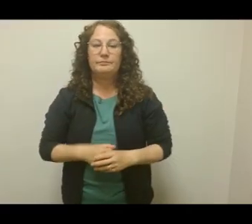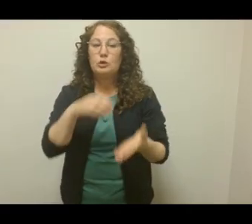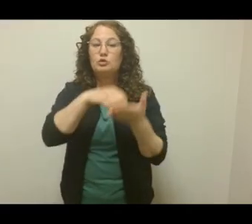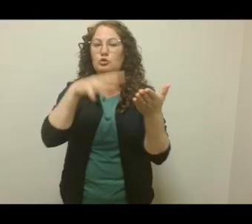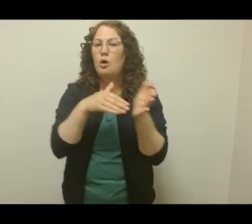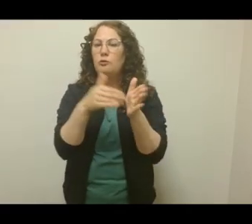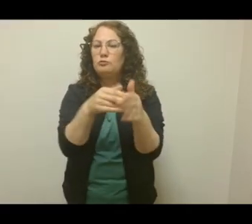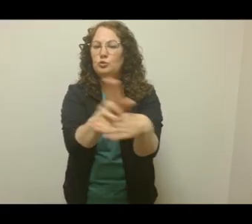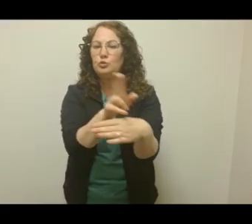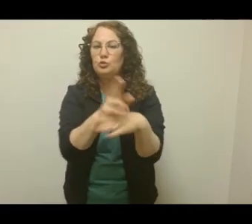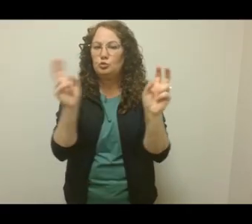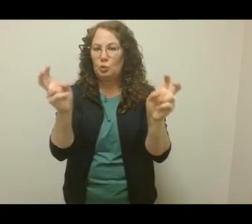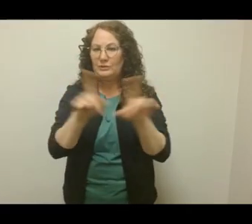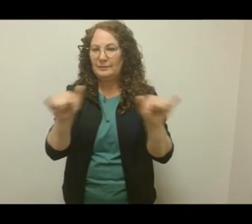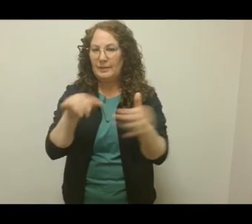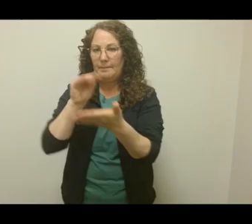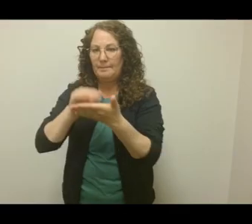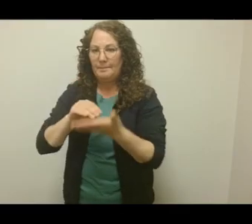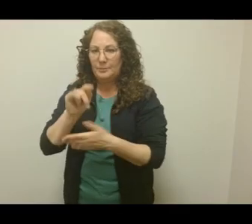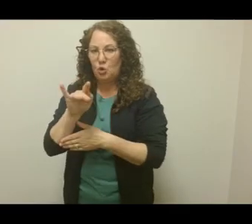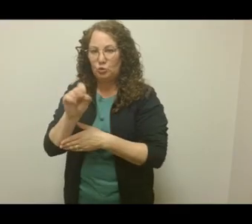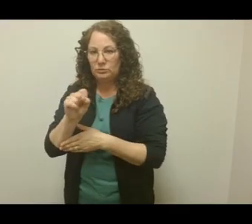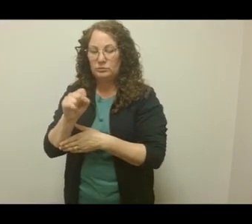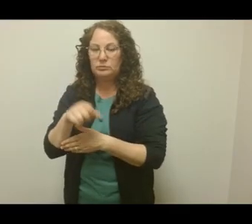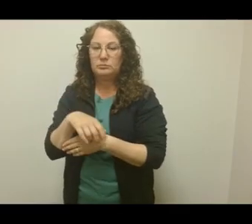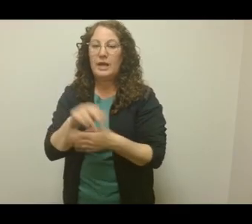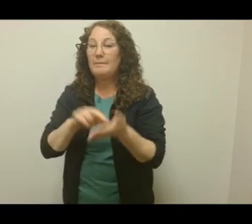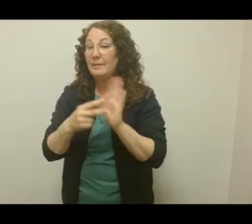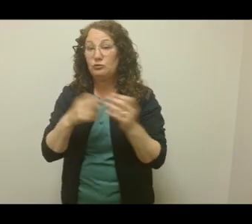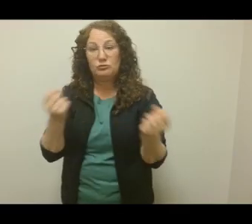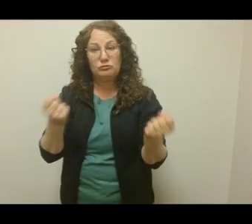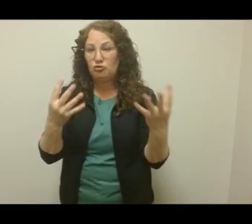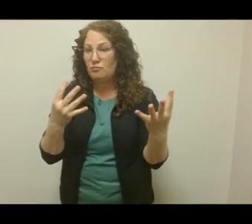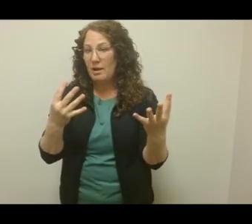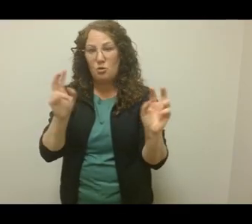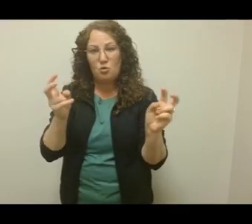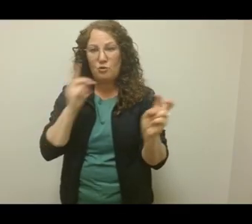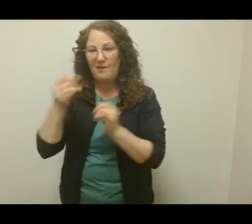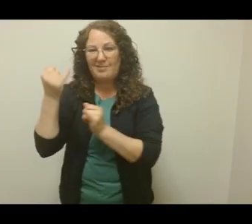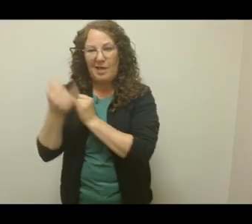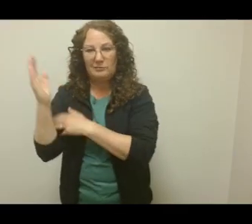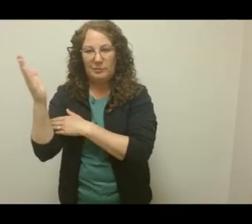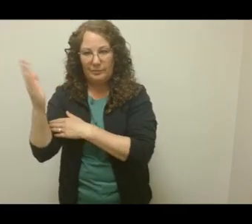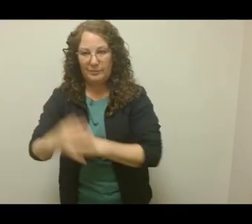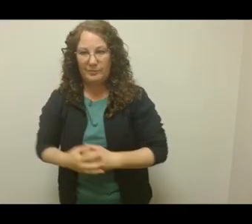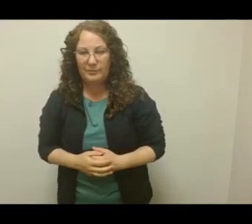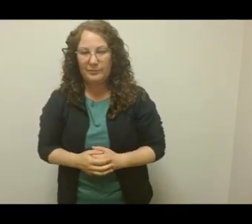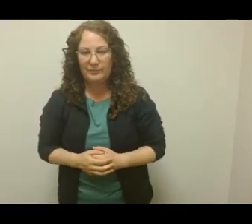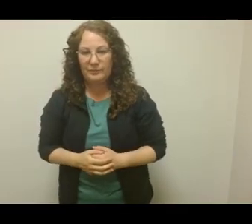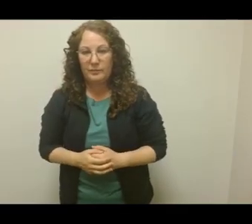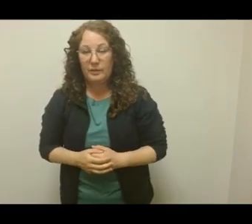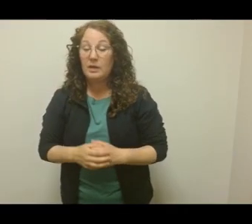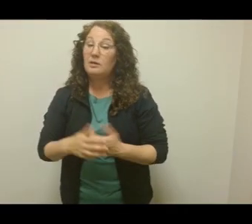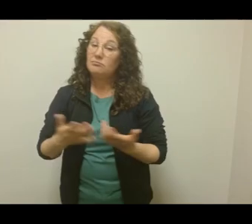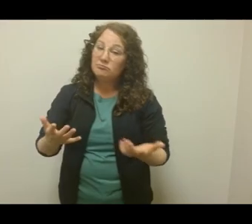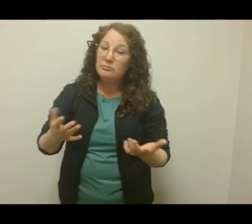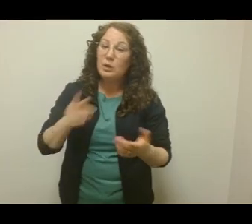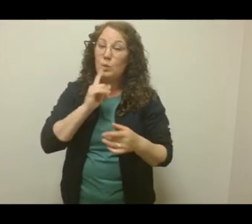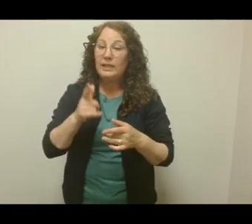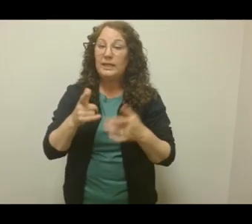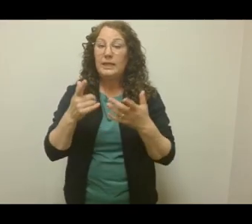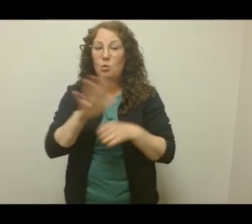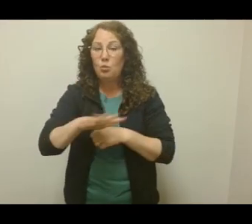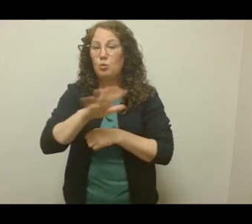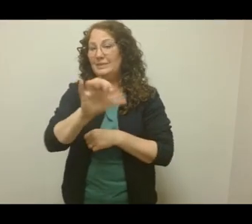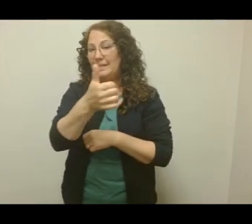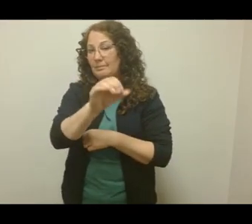use quotes while note-taking. This means that they use too many quotations in their last paper. It is likely that simply approximately